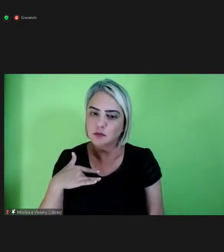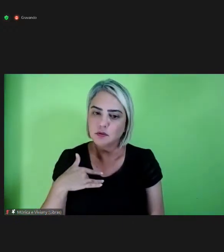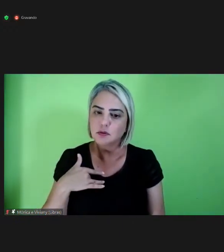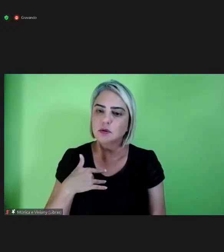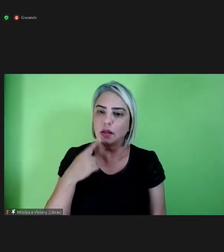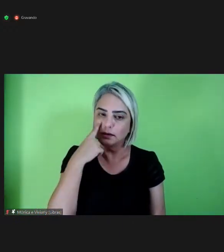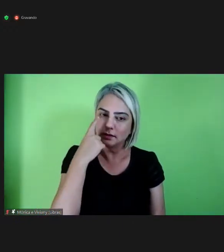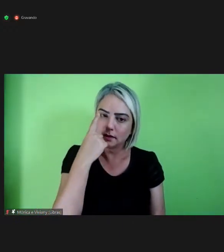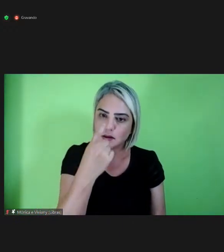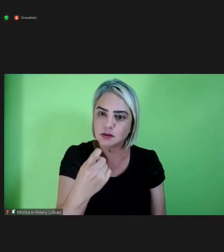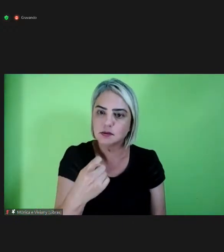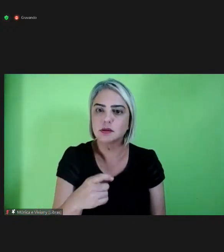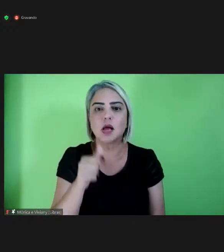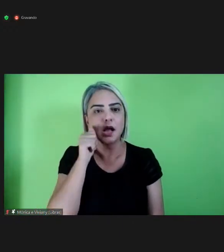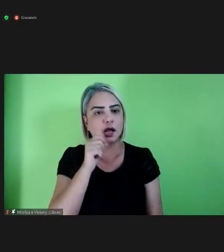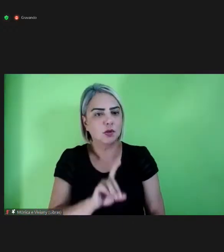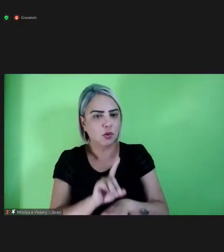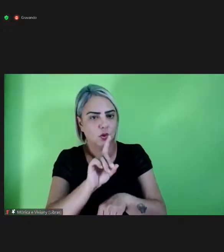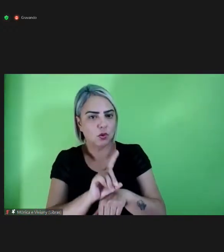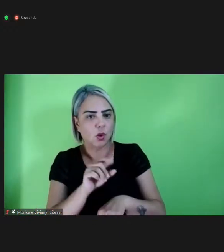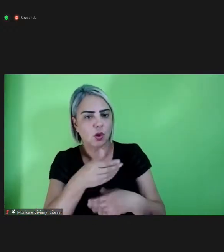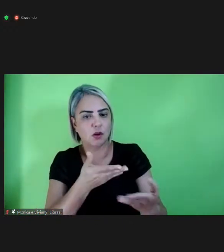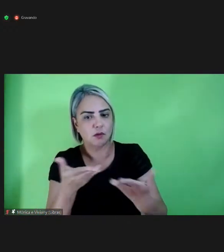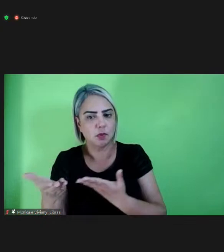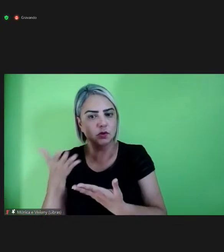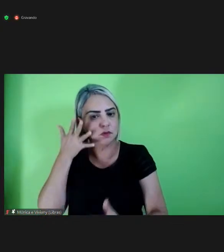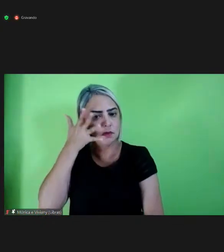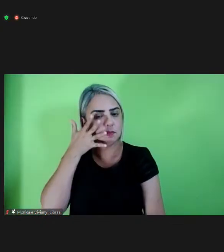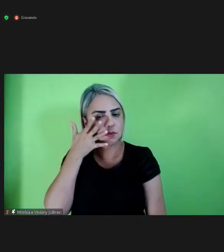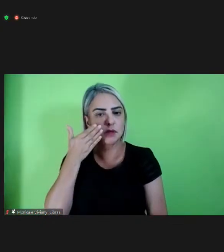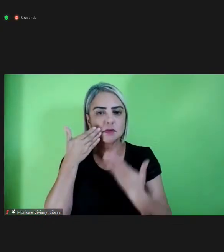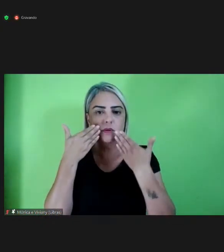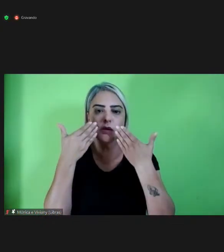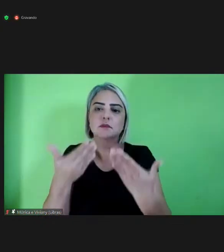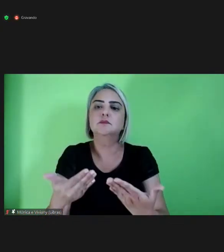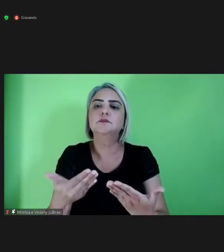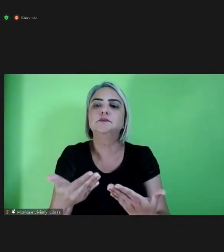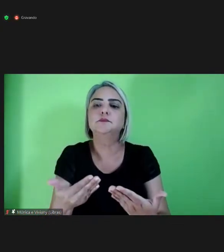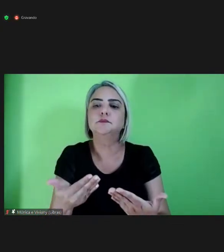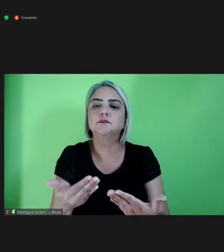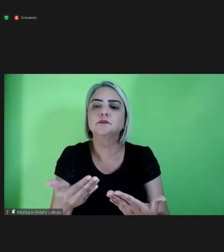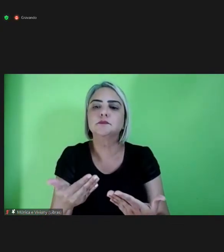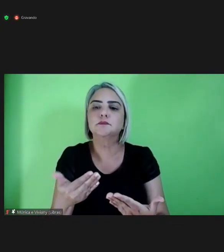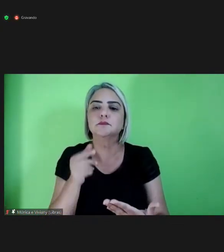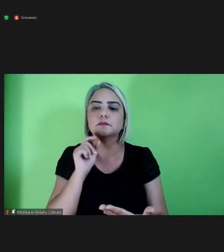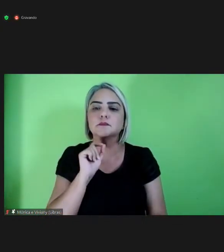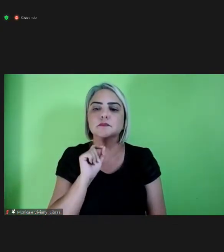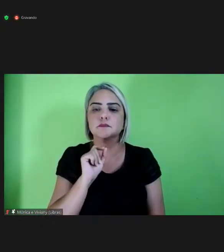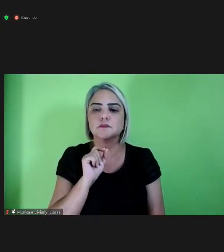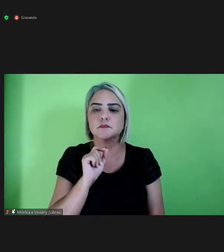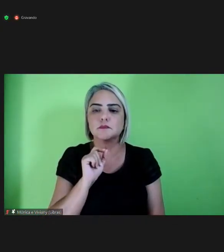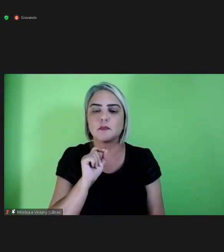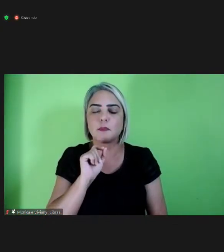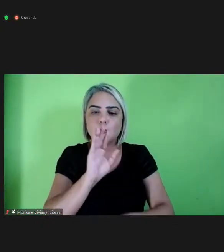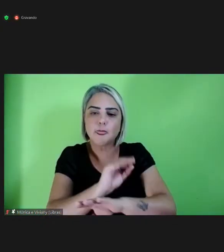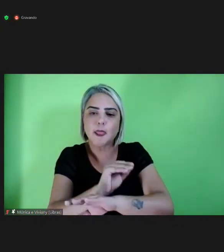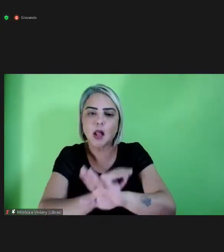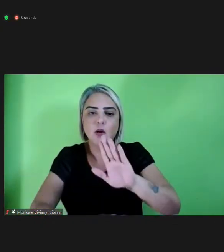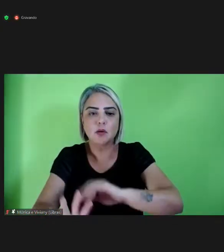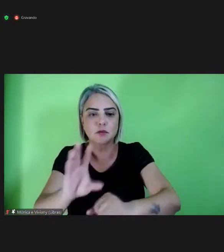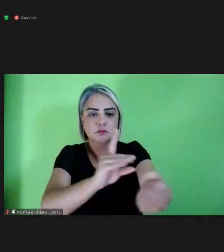diversity of communities. And it's very important as well what you mentioned in your presentation